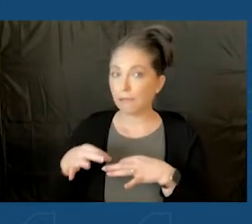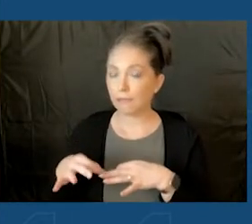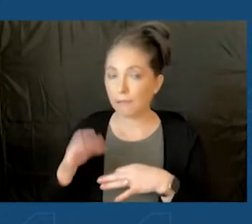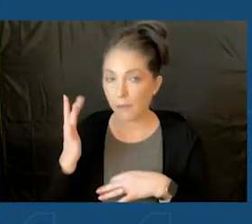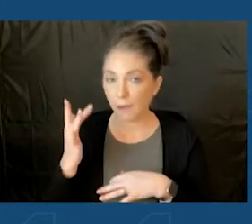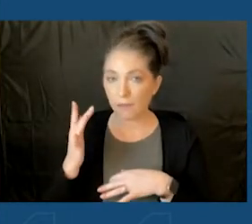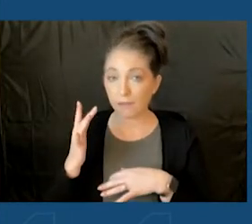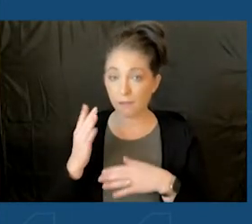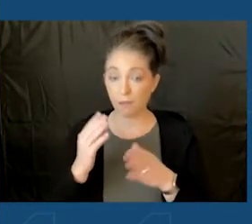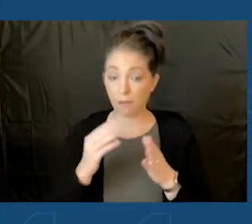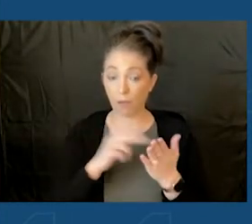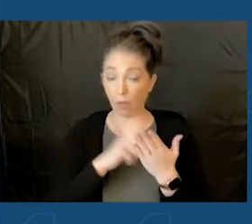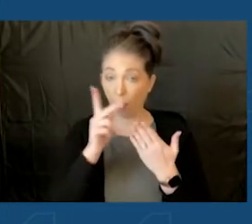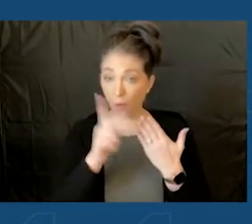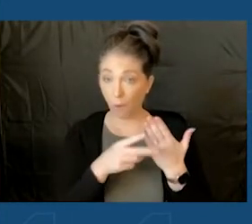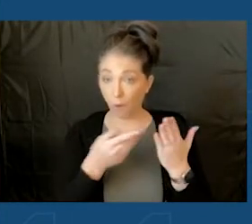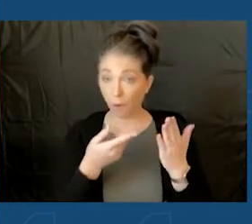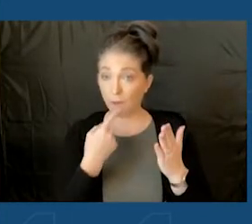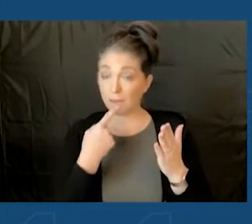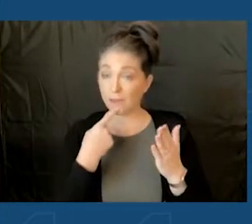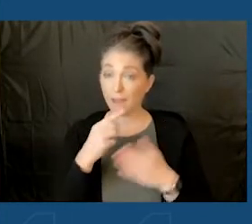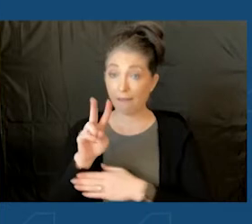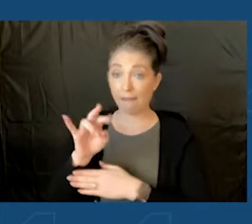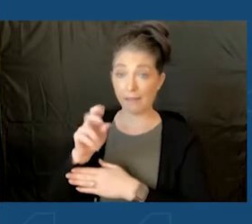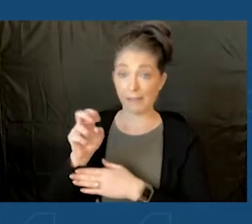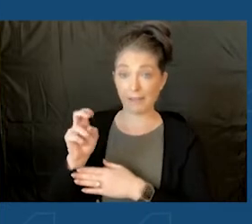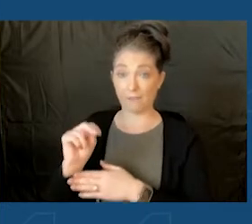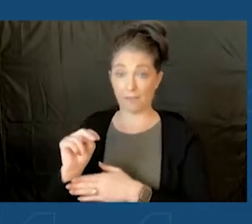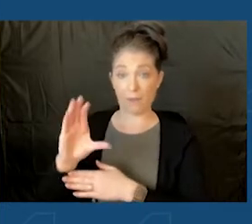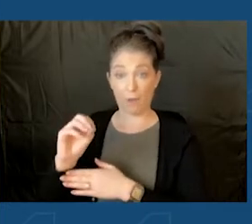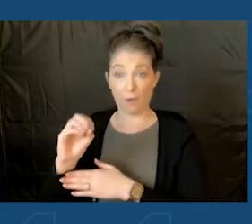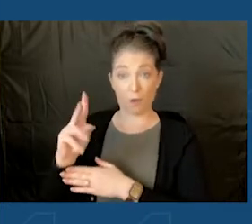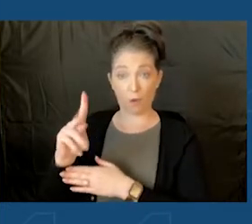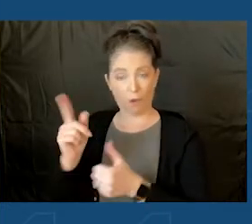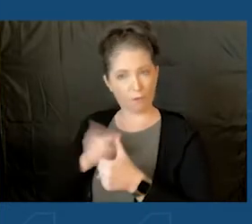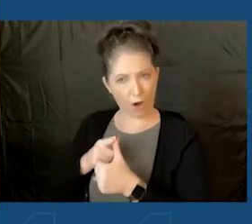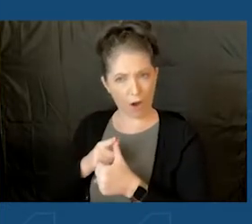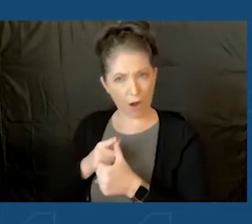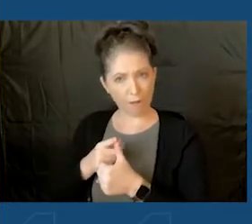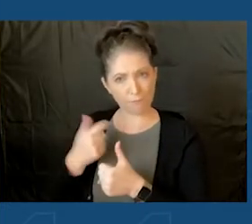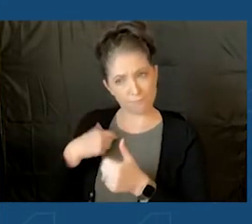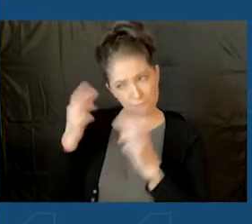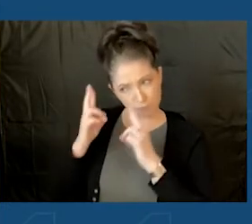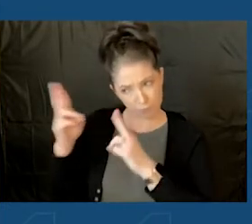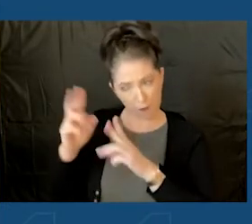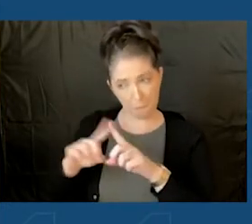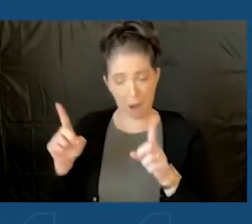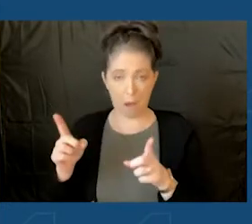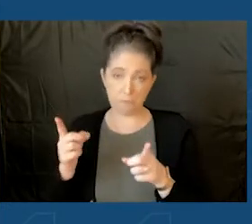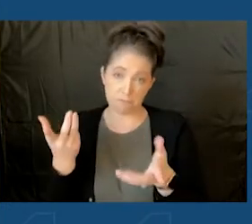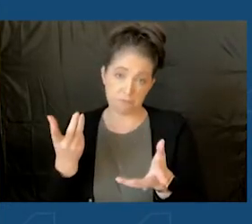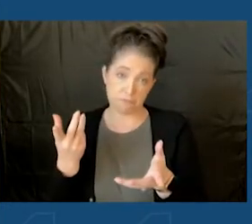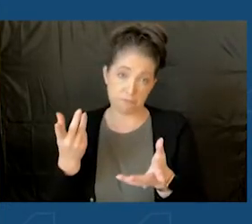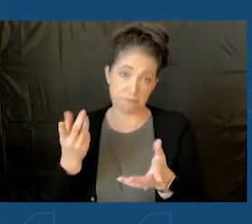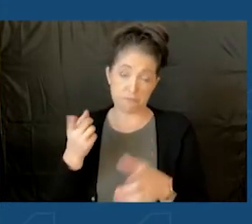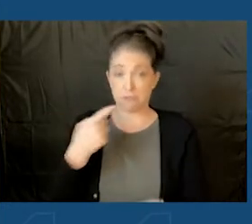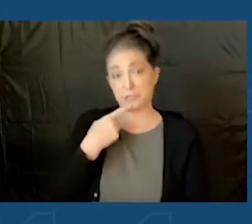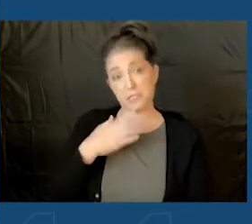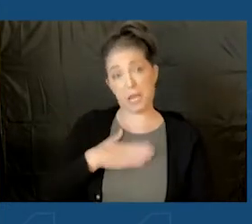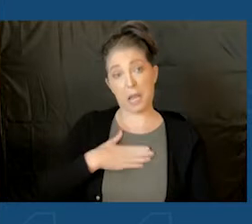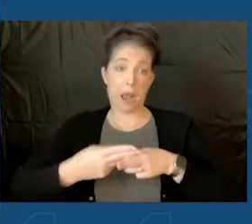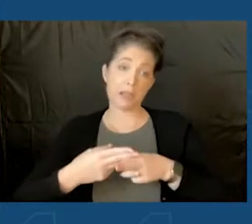program, Vivian Cook was supposed to come up first due to seniority and out of respect, but since the announcer called me up, we'll just follow